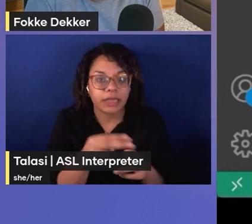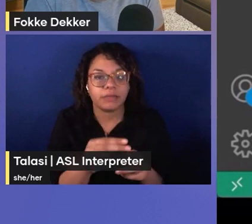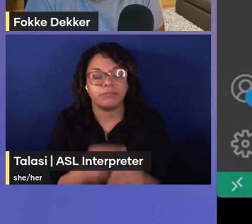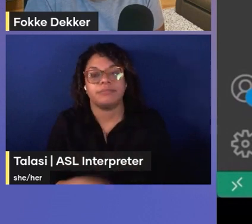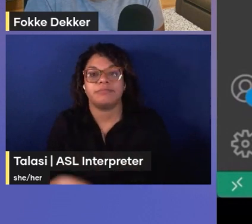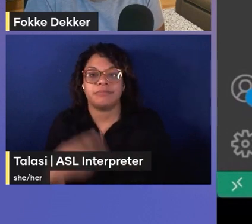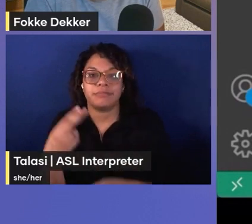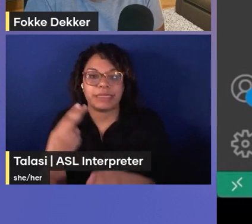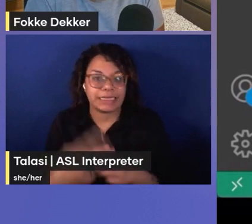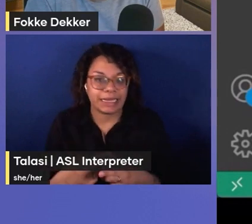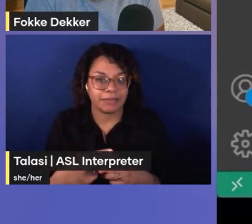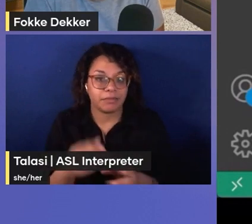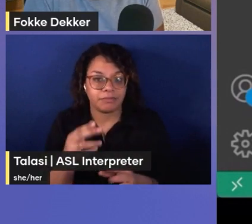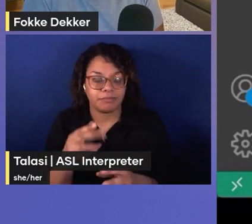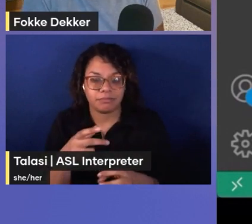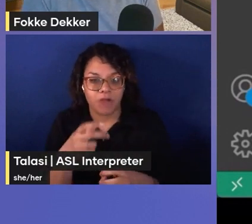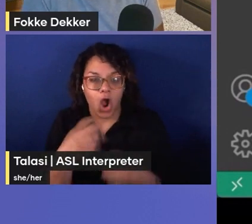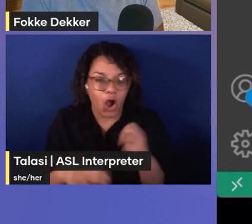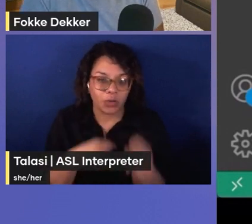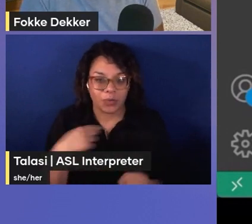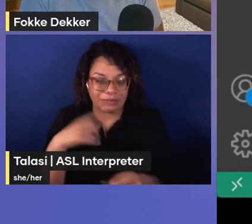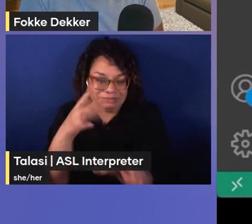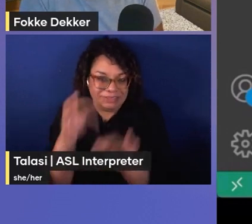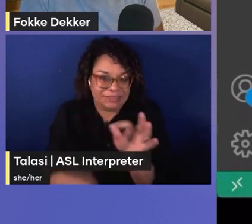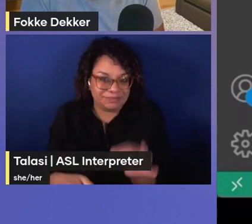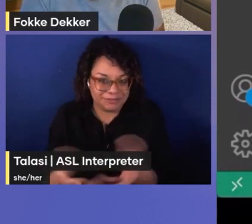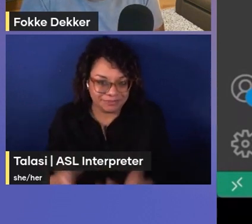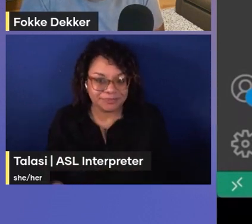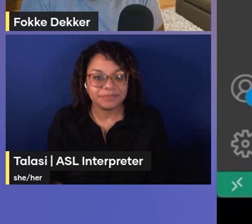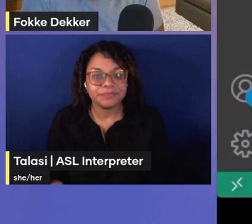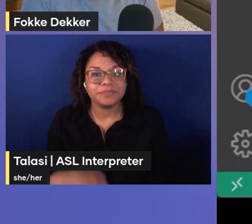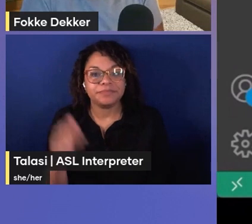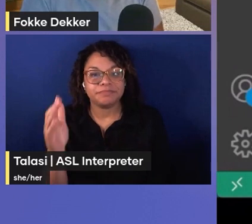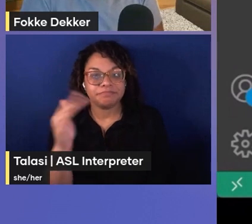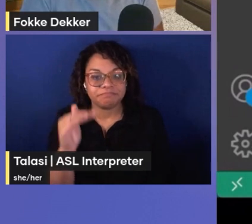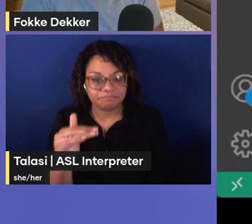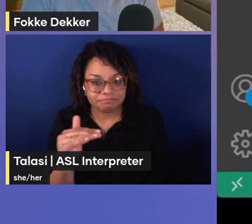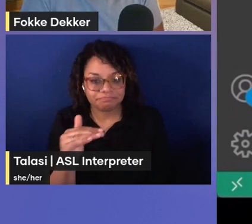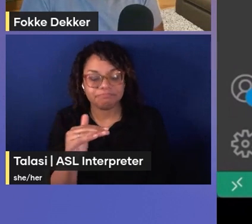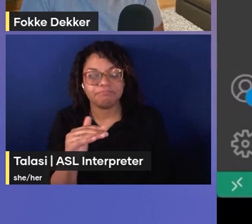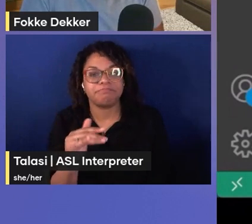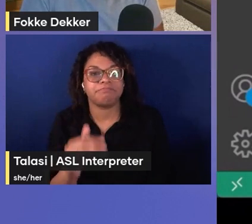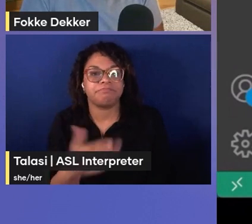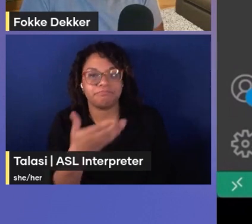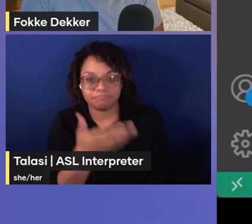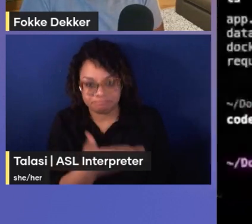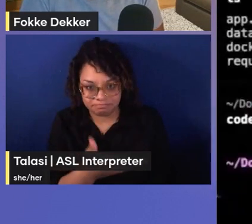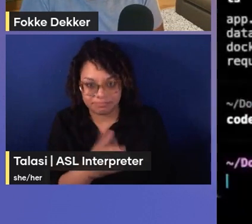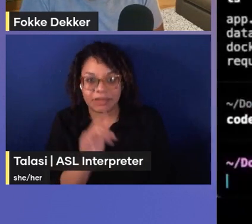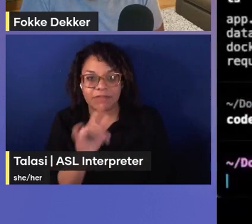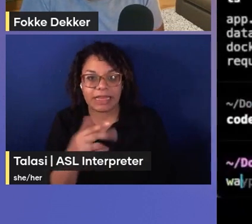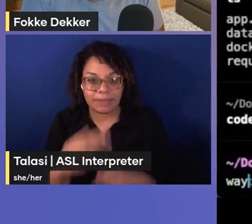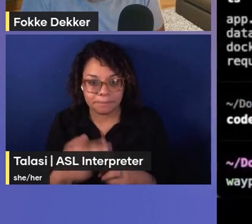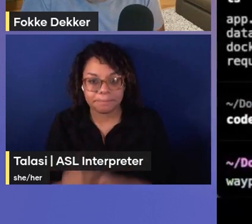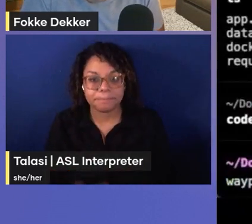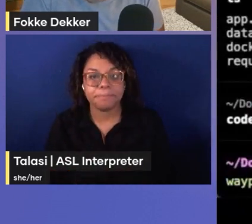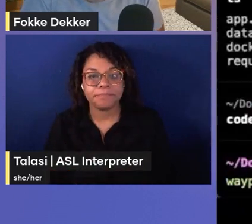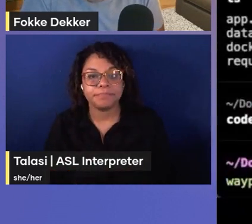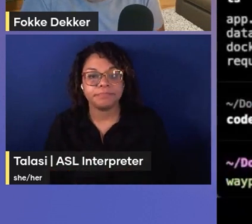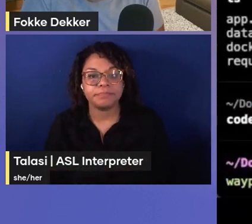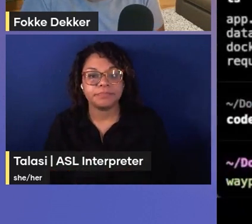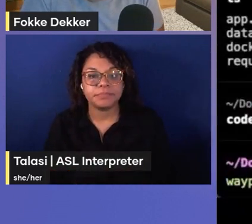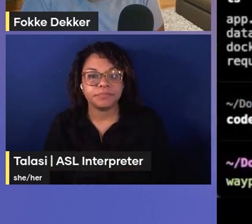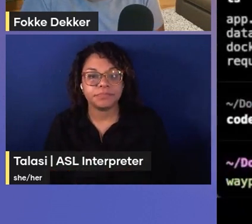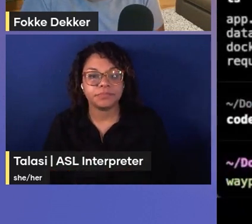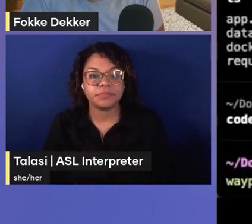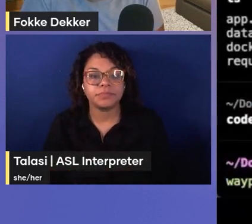we went with HashiTalk formation. And then the flight name, HashiTalk flight. And once we save that and actually